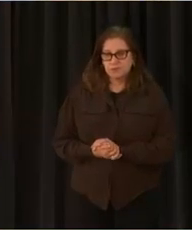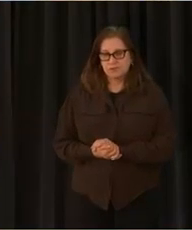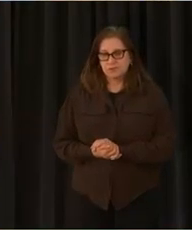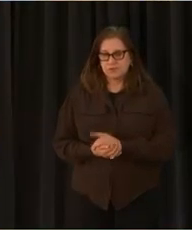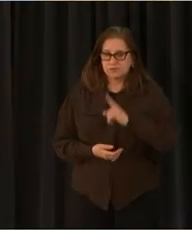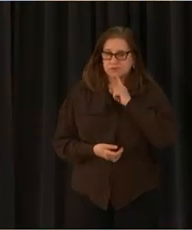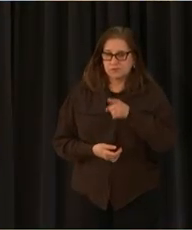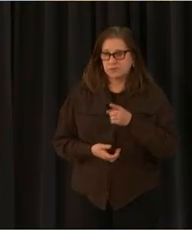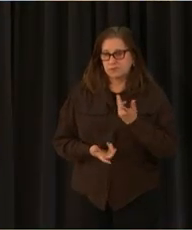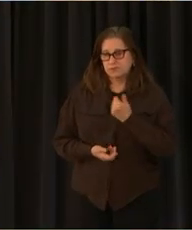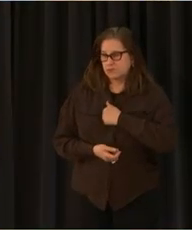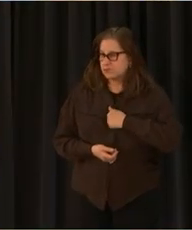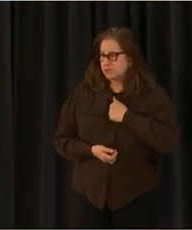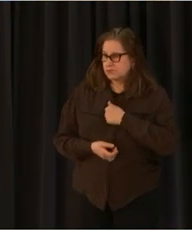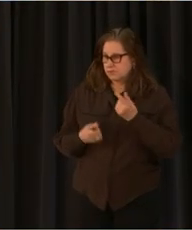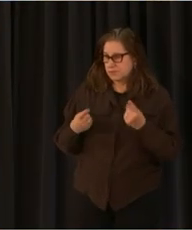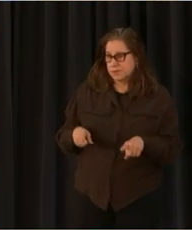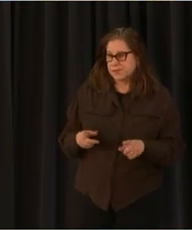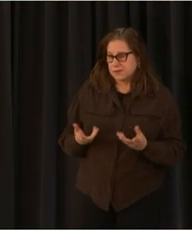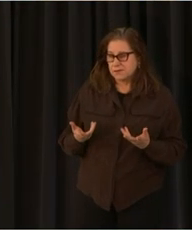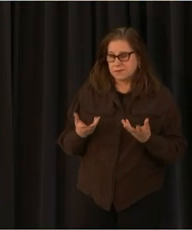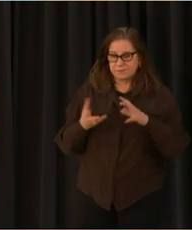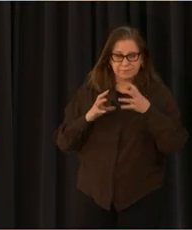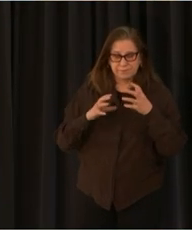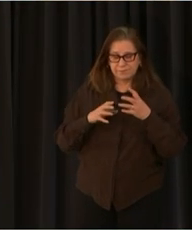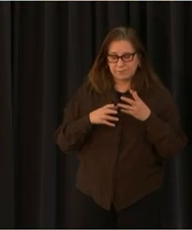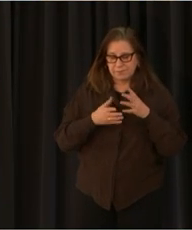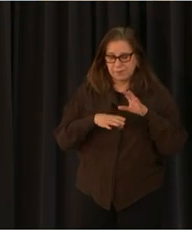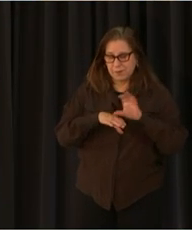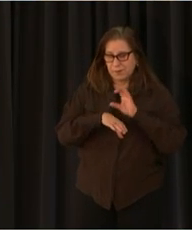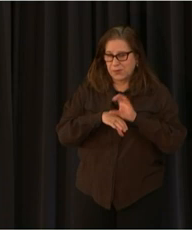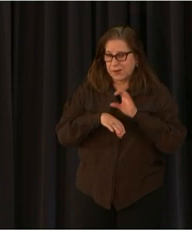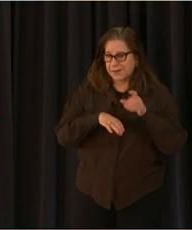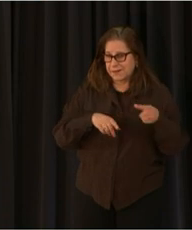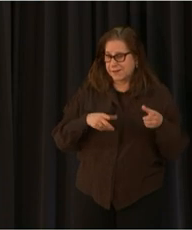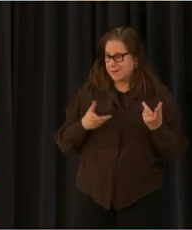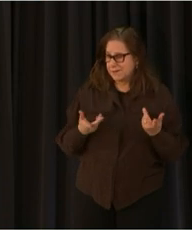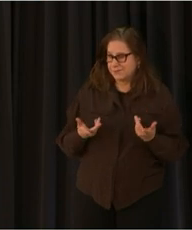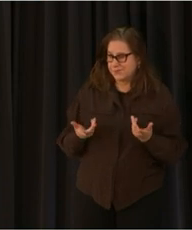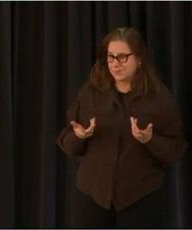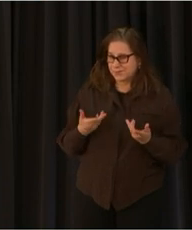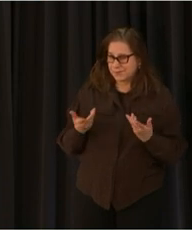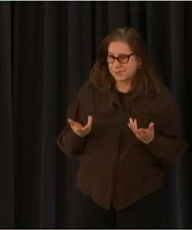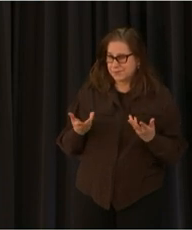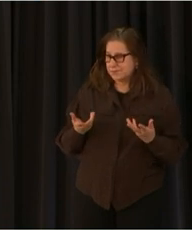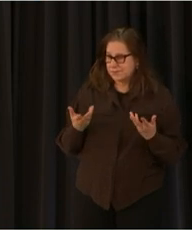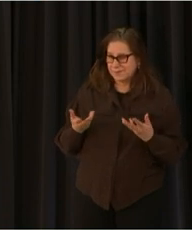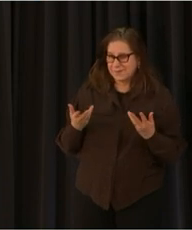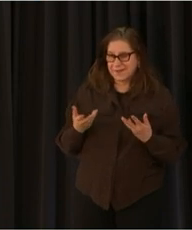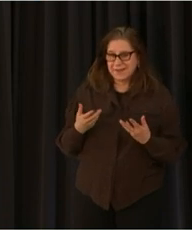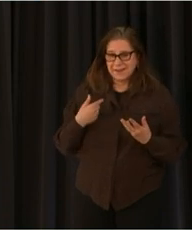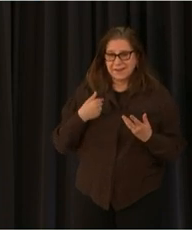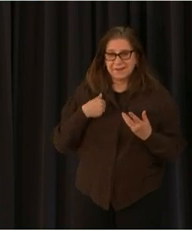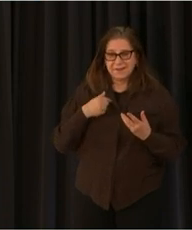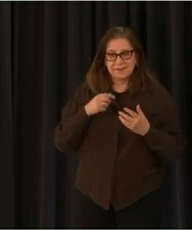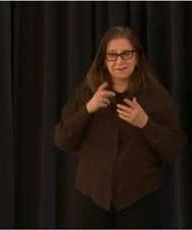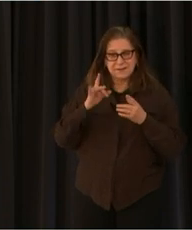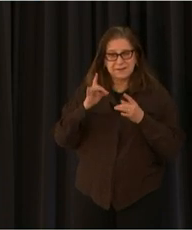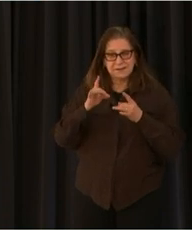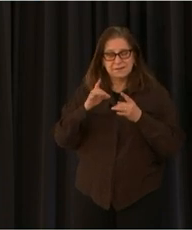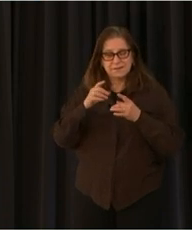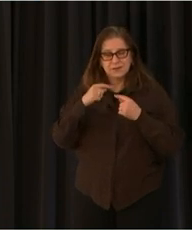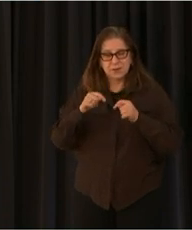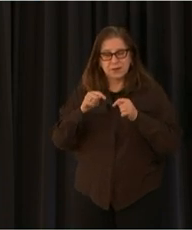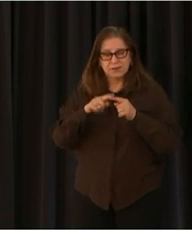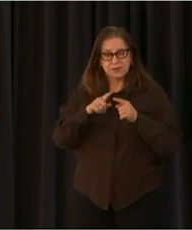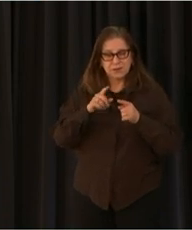terribly regret that this happened, and we have a system we're asking it to do a lot of things to accommodate these